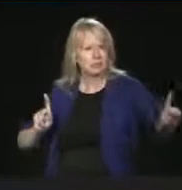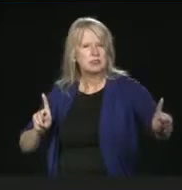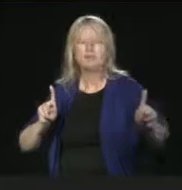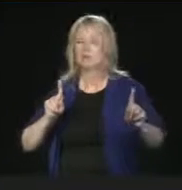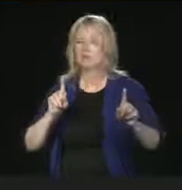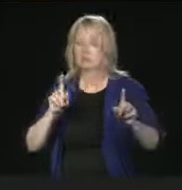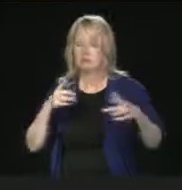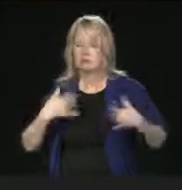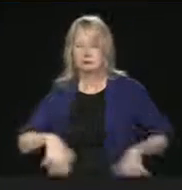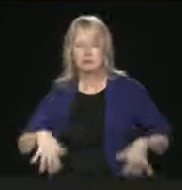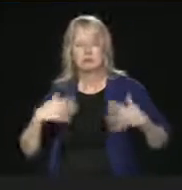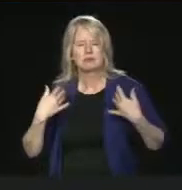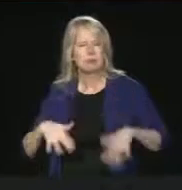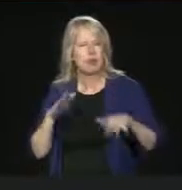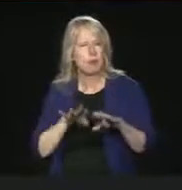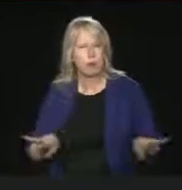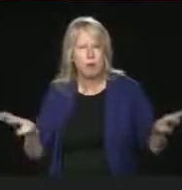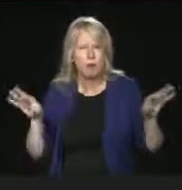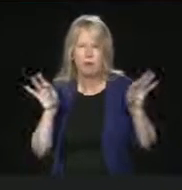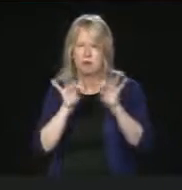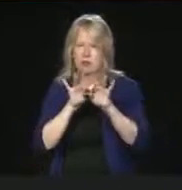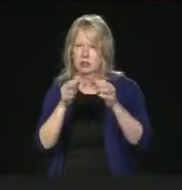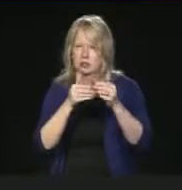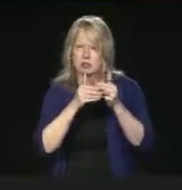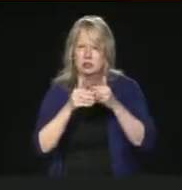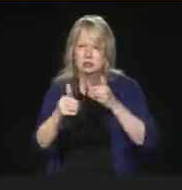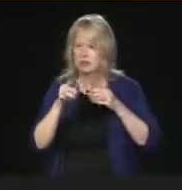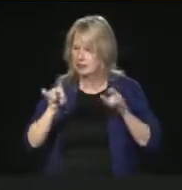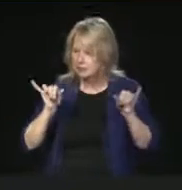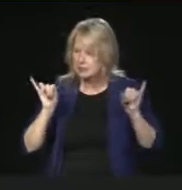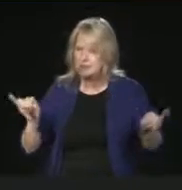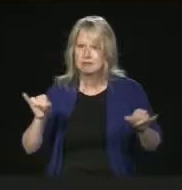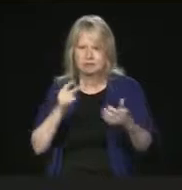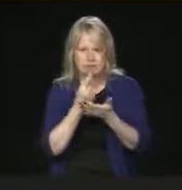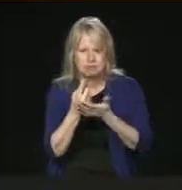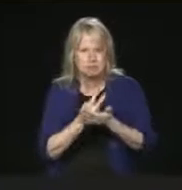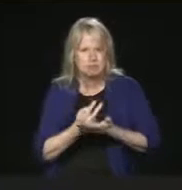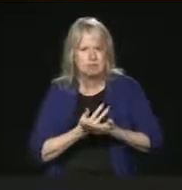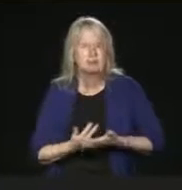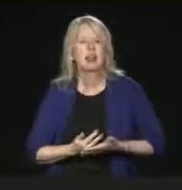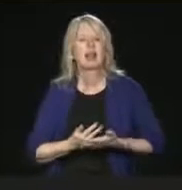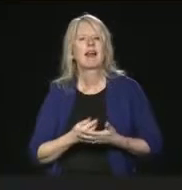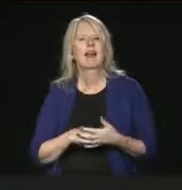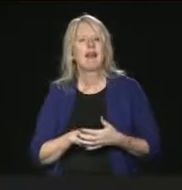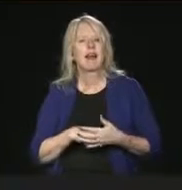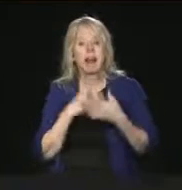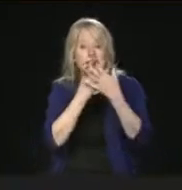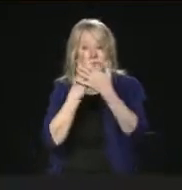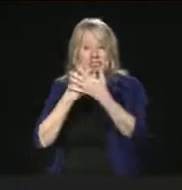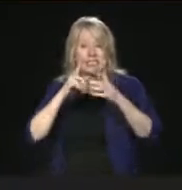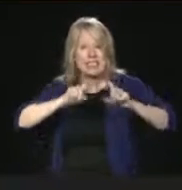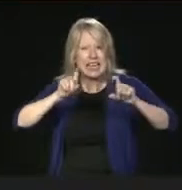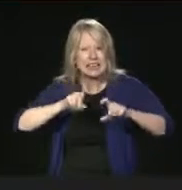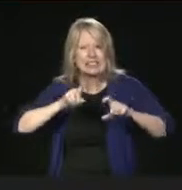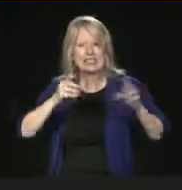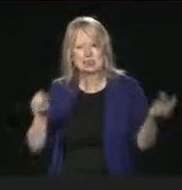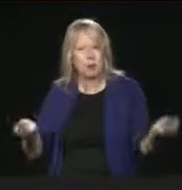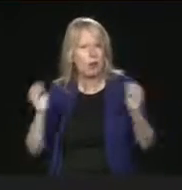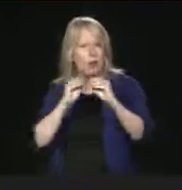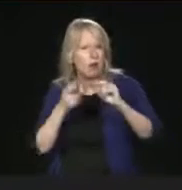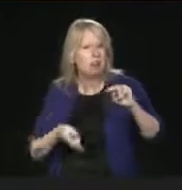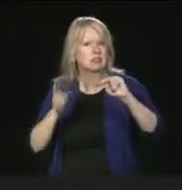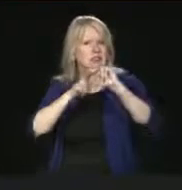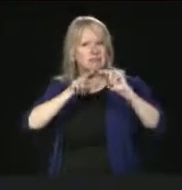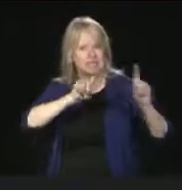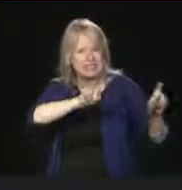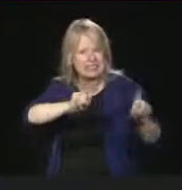important in the coming weeks. We're going to have to maintain it. We also know that testing on a much larger scale is going to be very important,